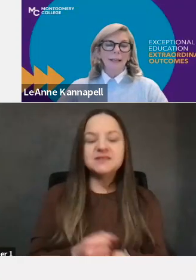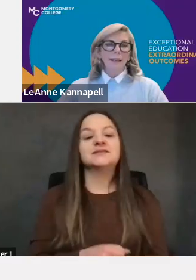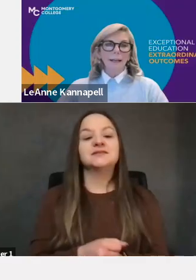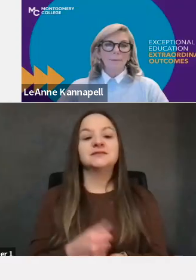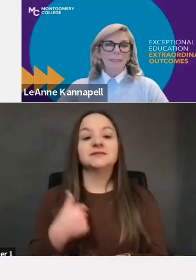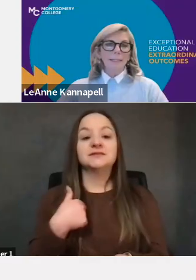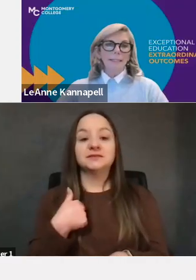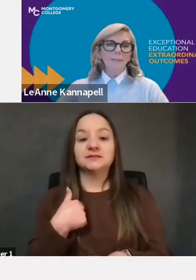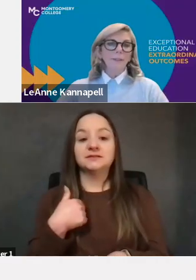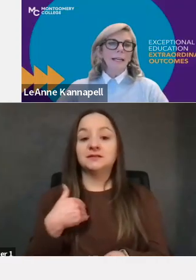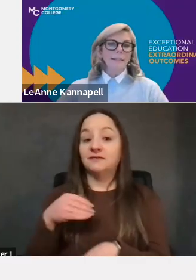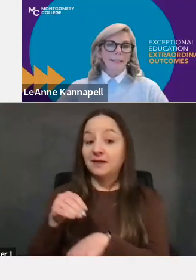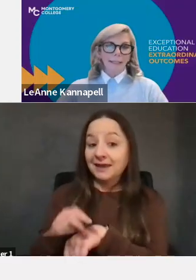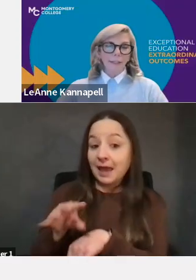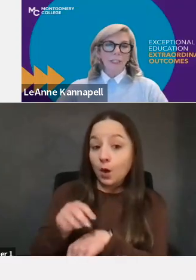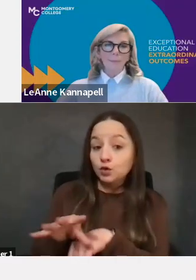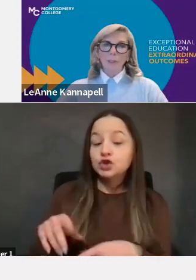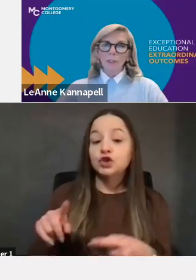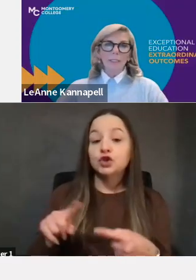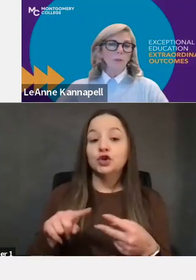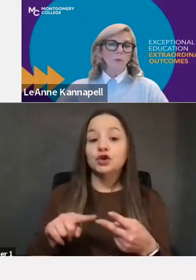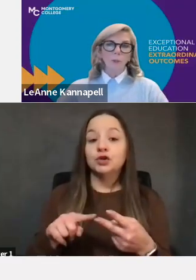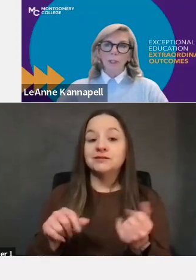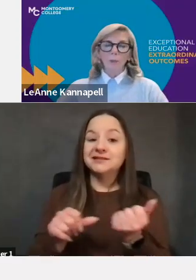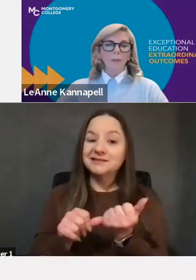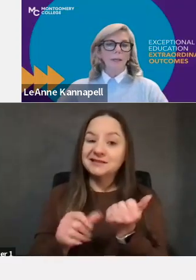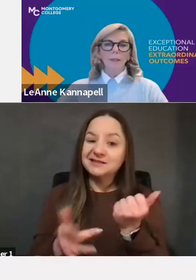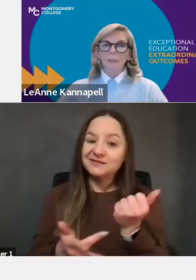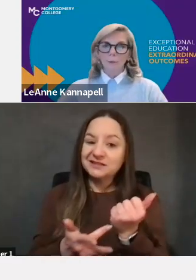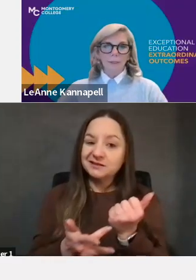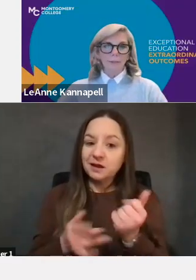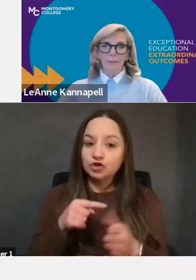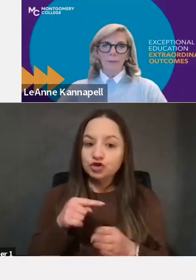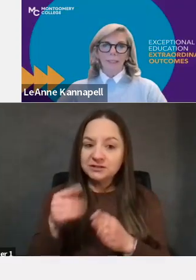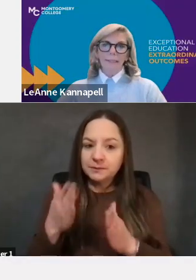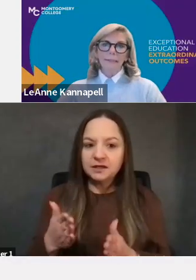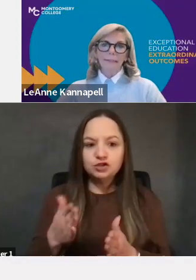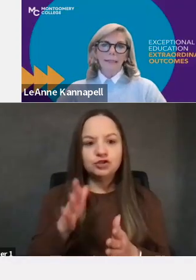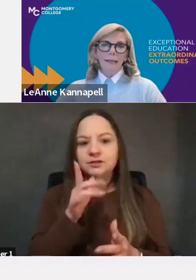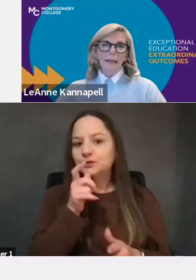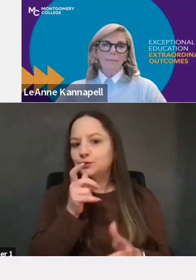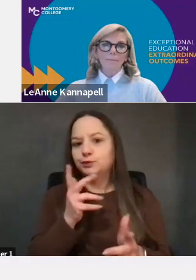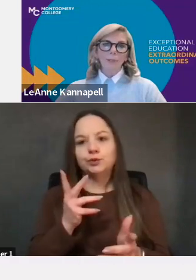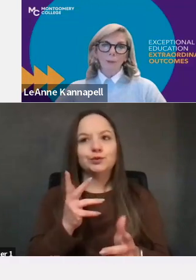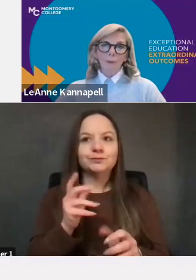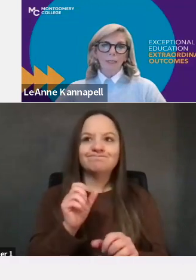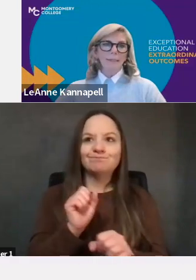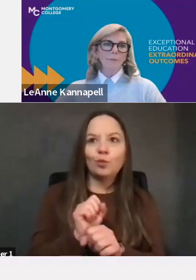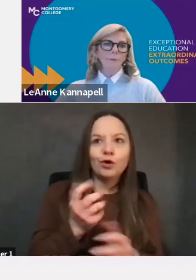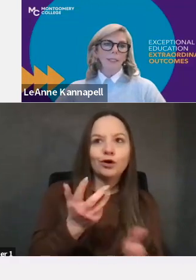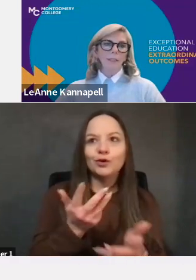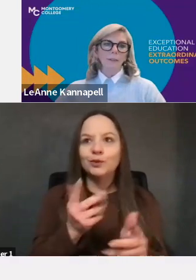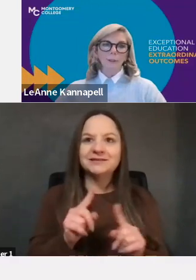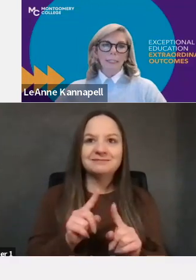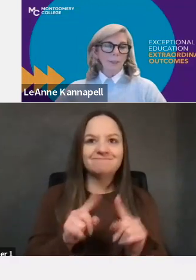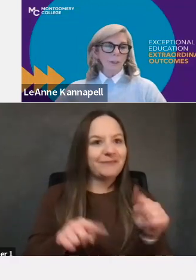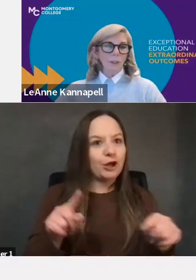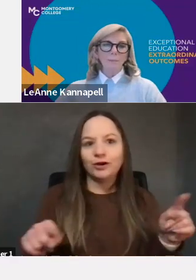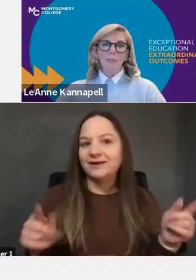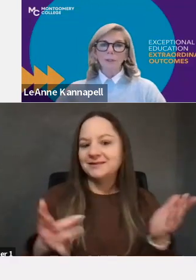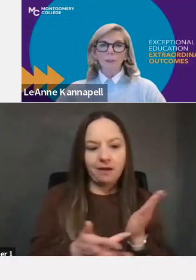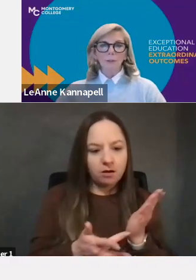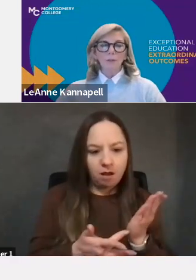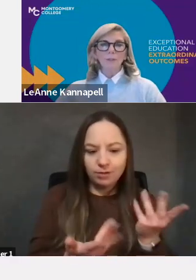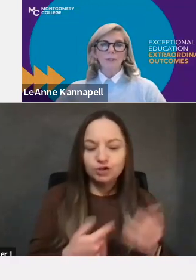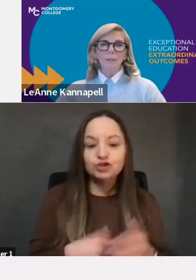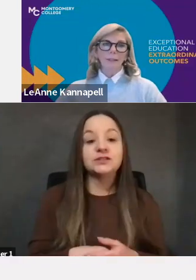course, assistive technology specialists who work with all sorts of different things, computerized. We are learning